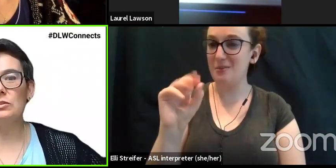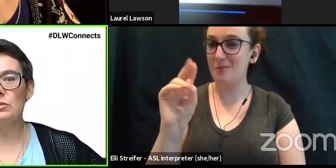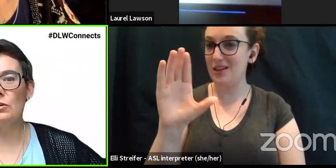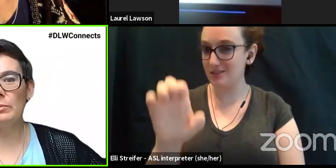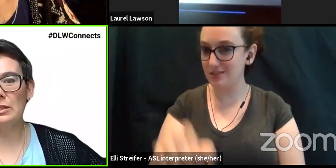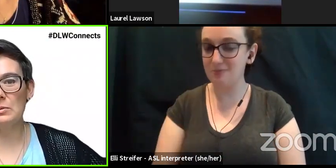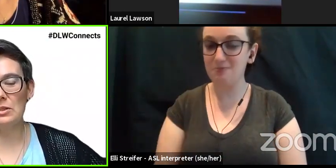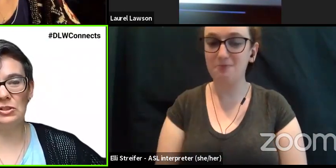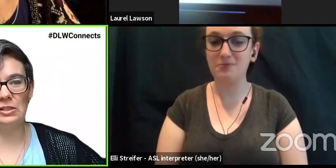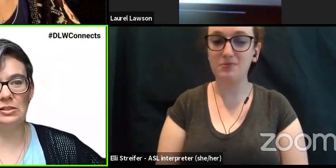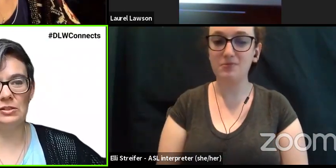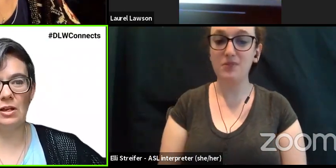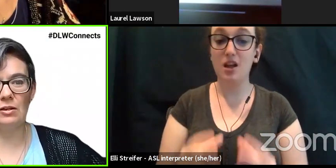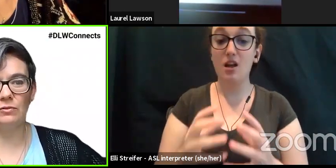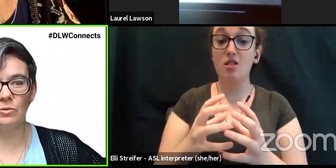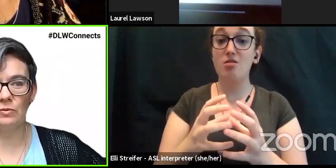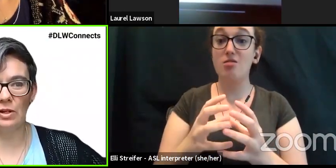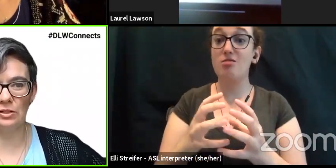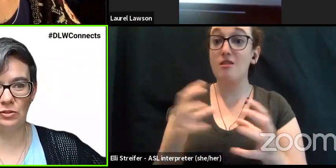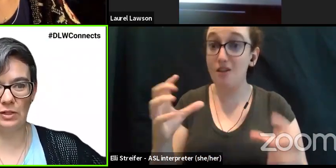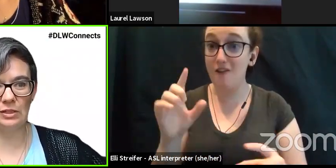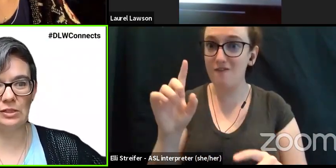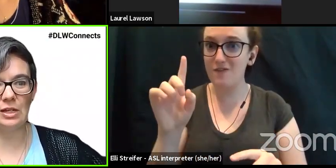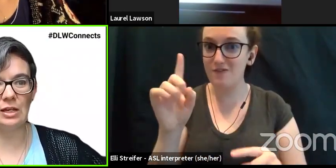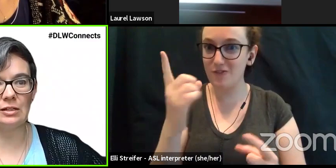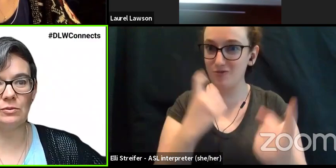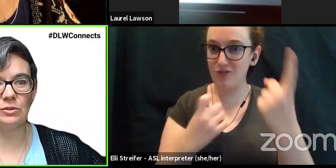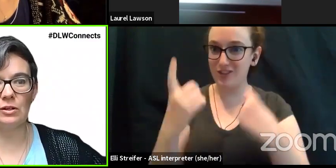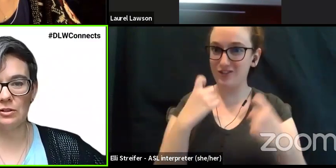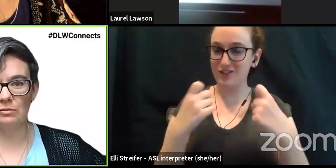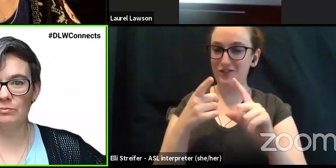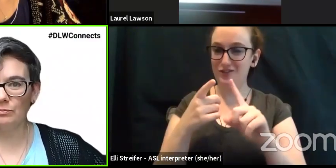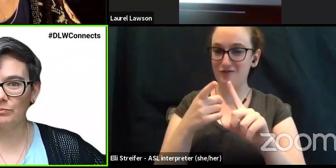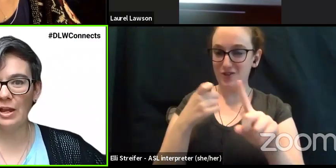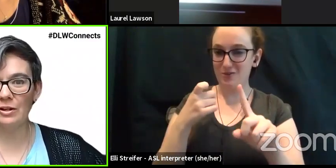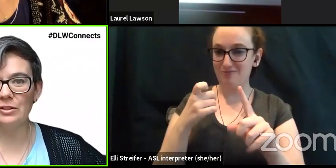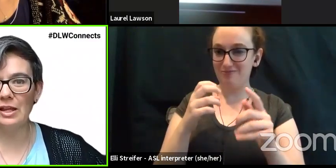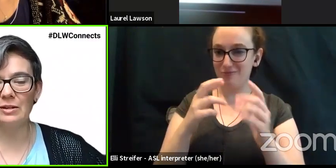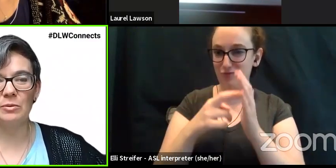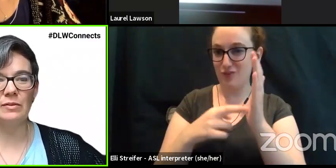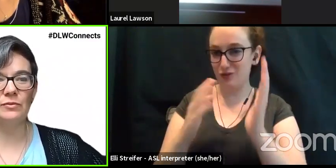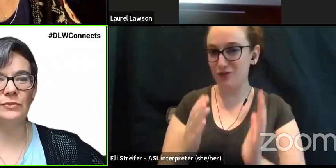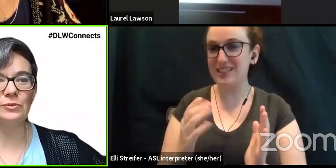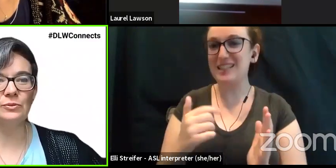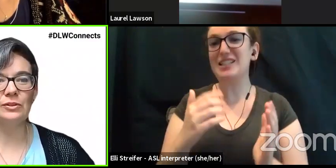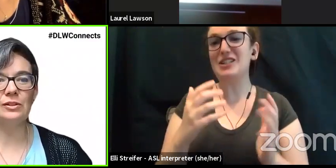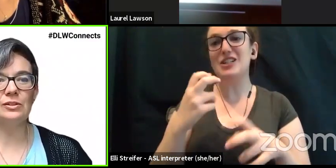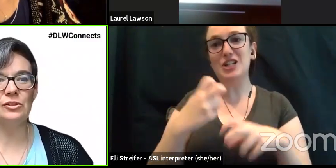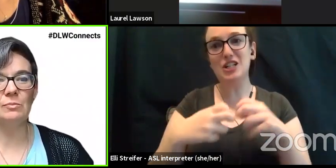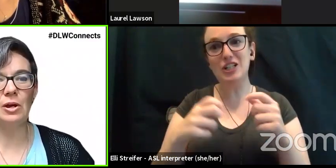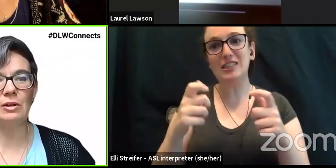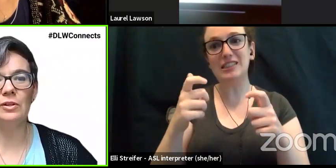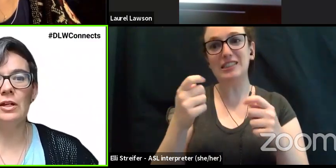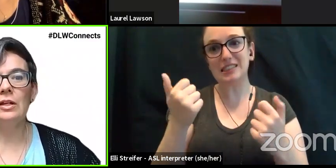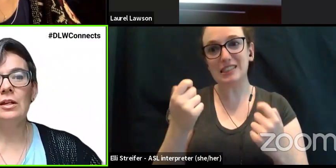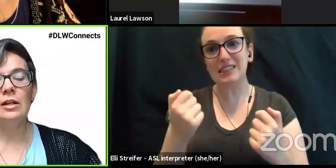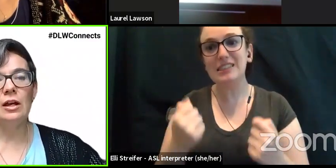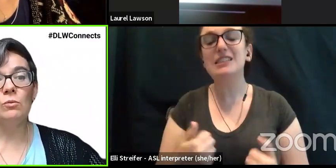got so many questions from the registrants, and it was hard to narrow it down, but we have a few to jump